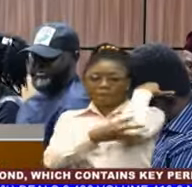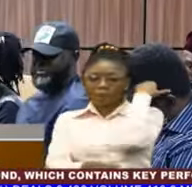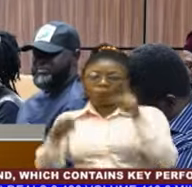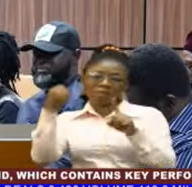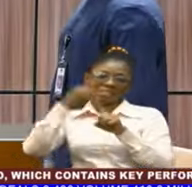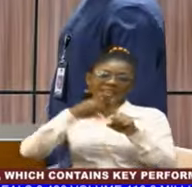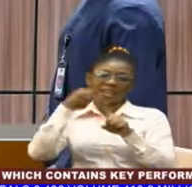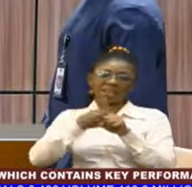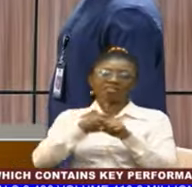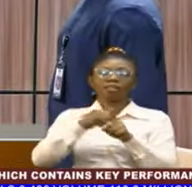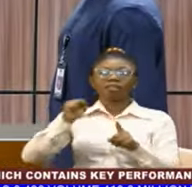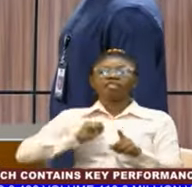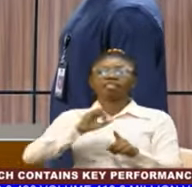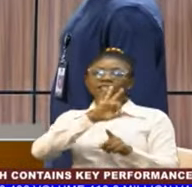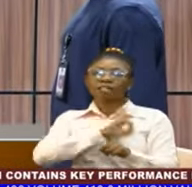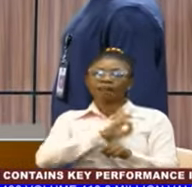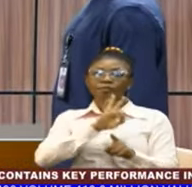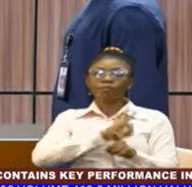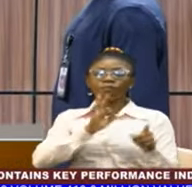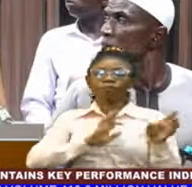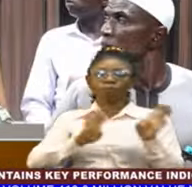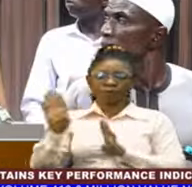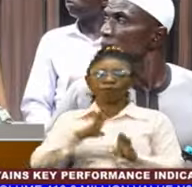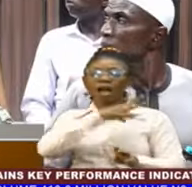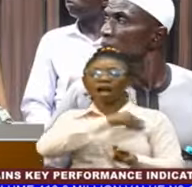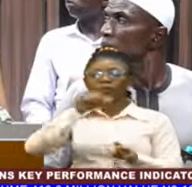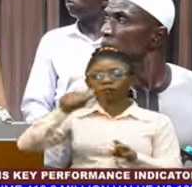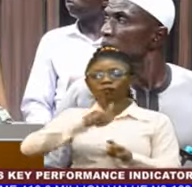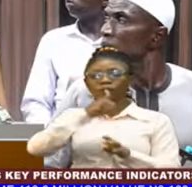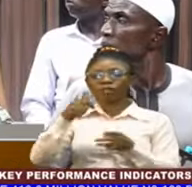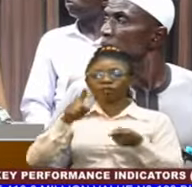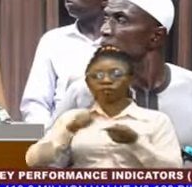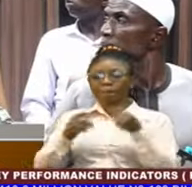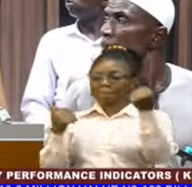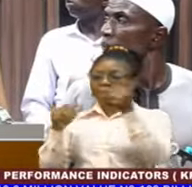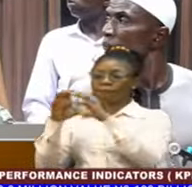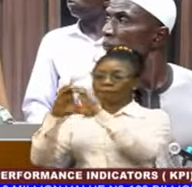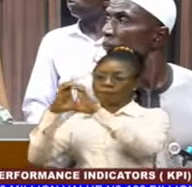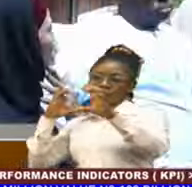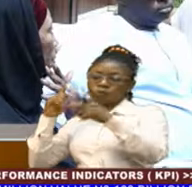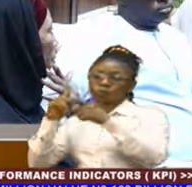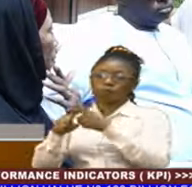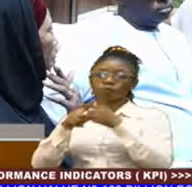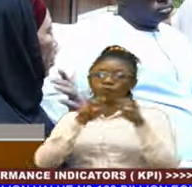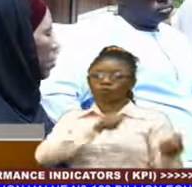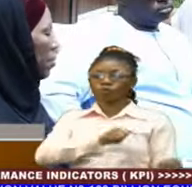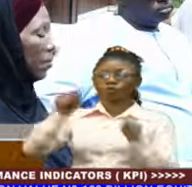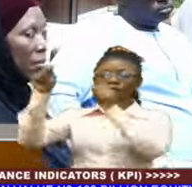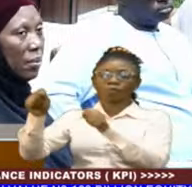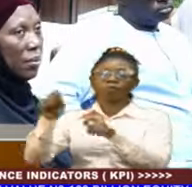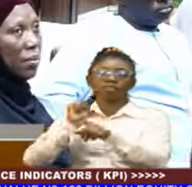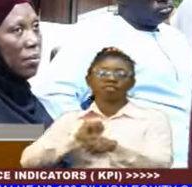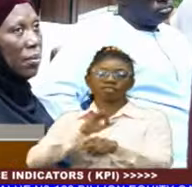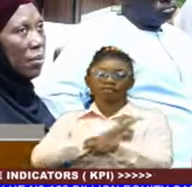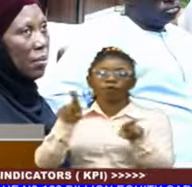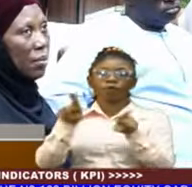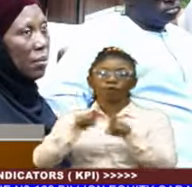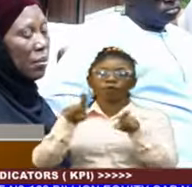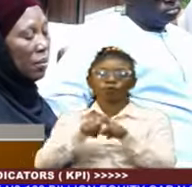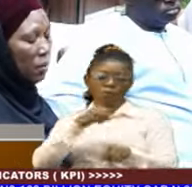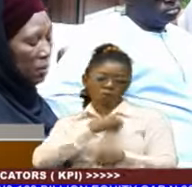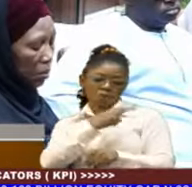staff welfare, provisions of more buses to convey staff, as well as making available an additional clinic at